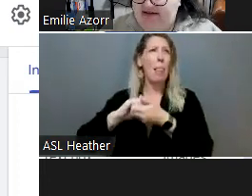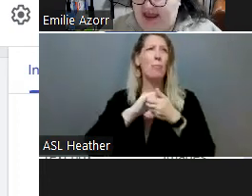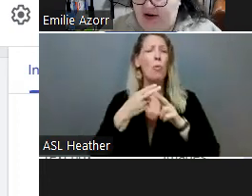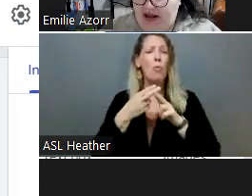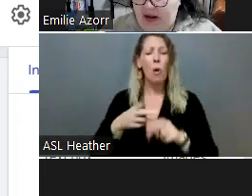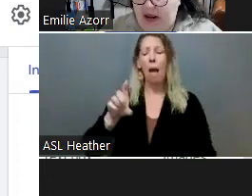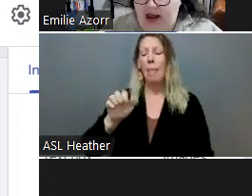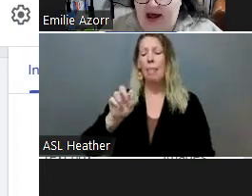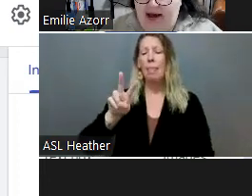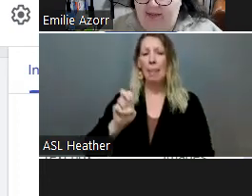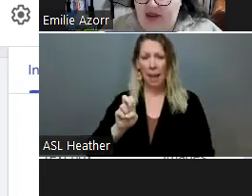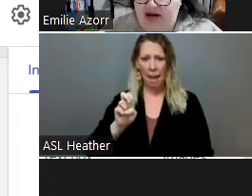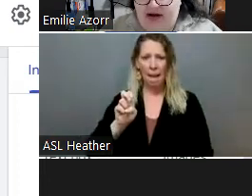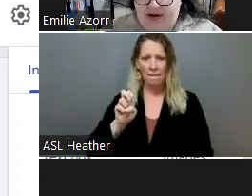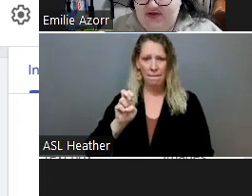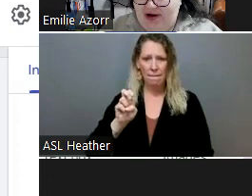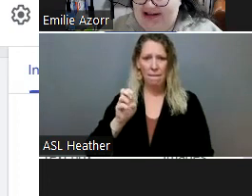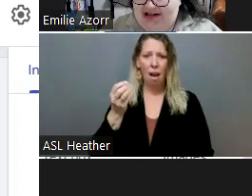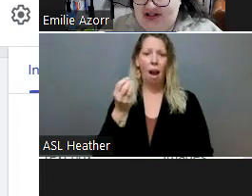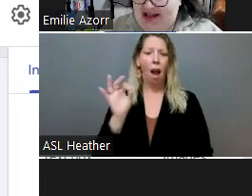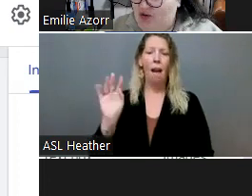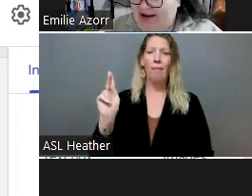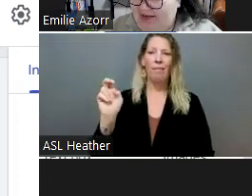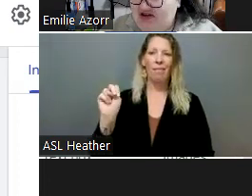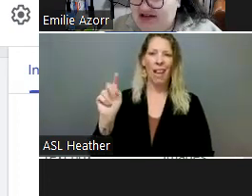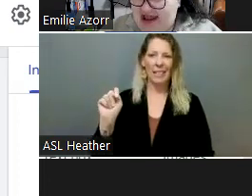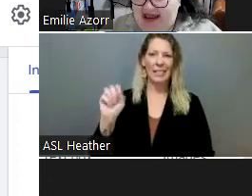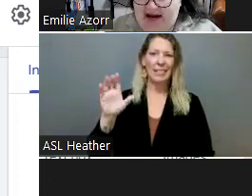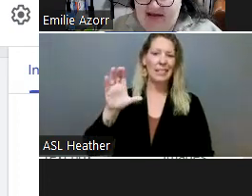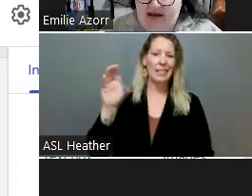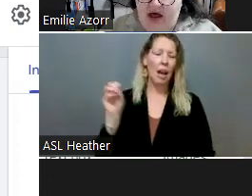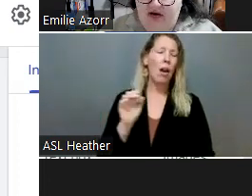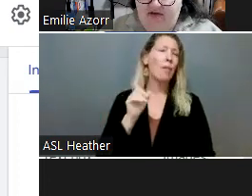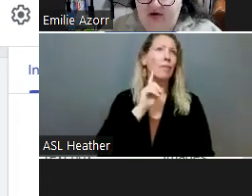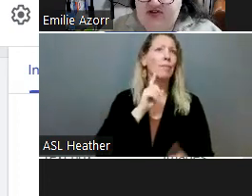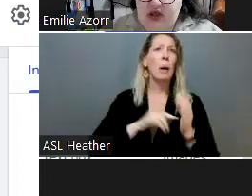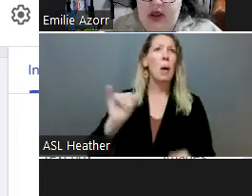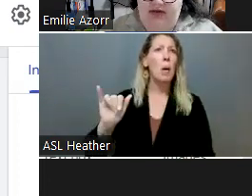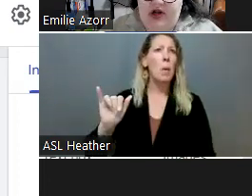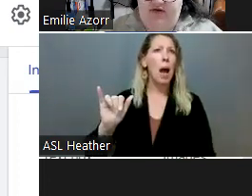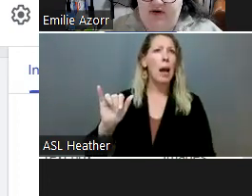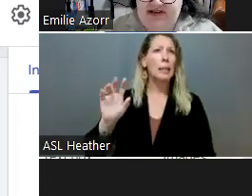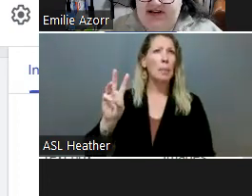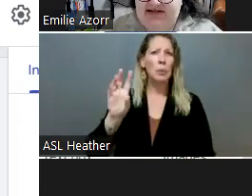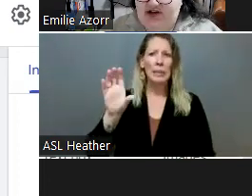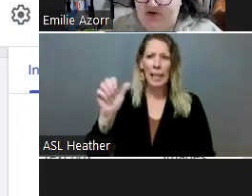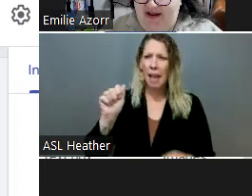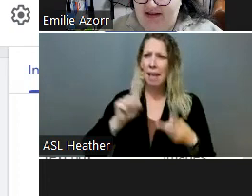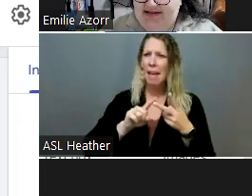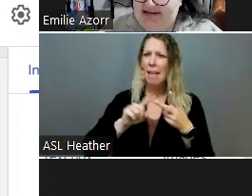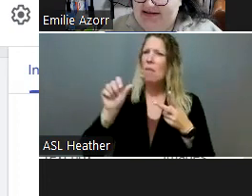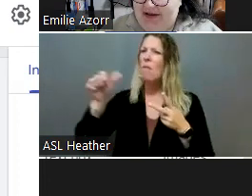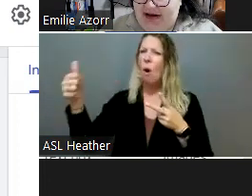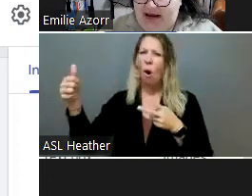of Kent County. It includes organizations like the YWCA and I think other folks that are focused on